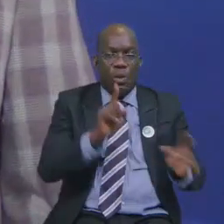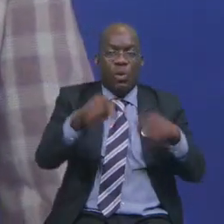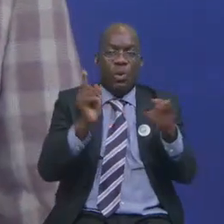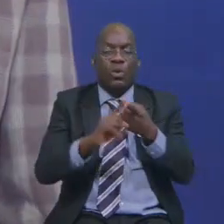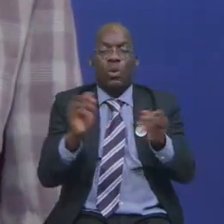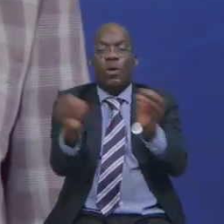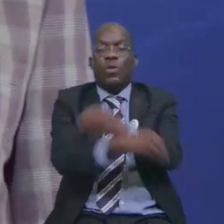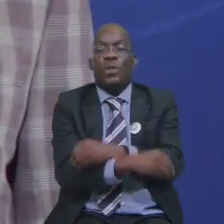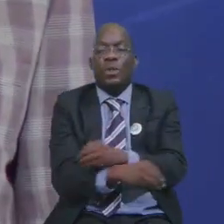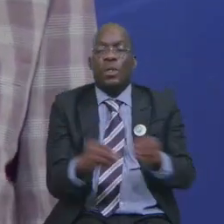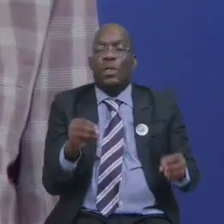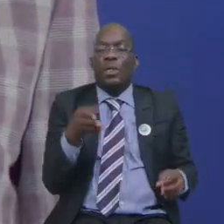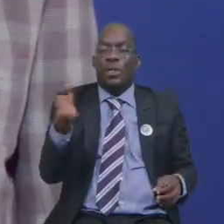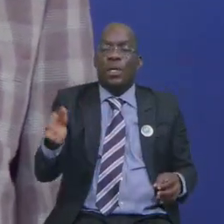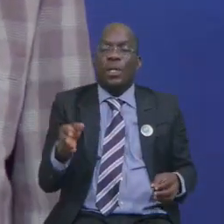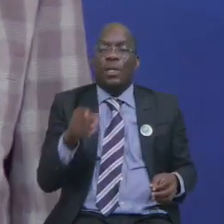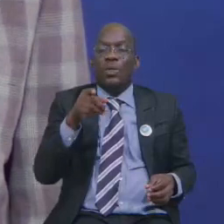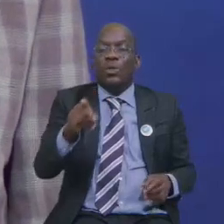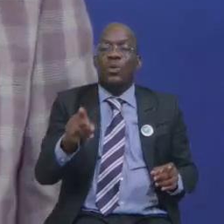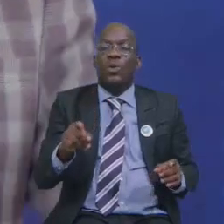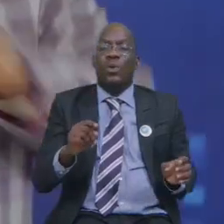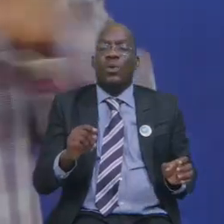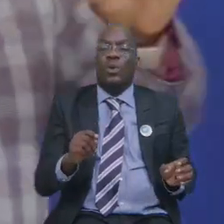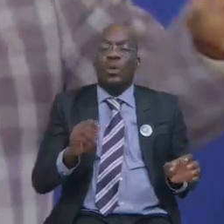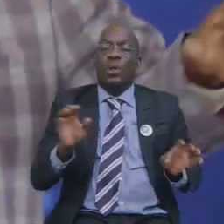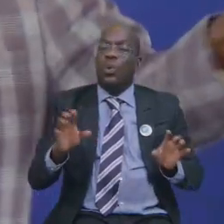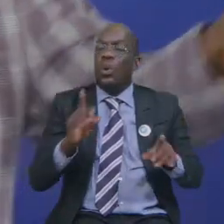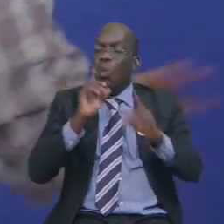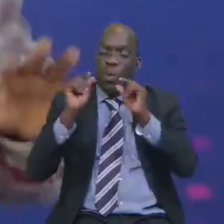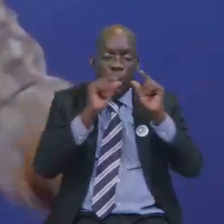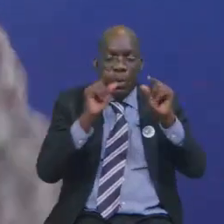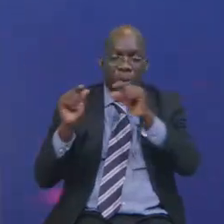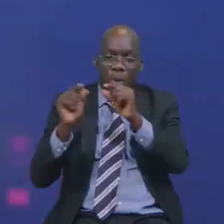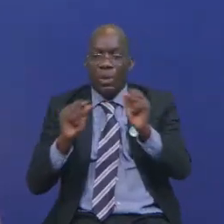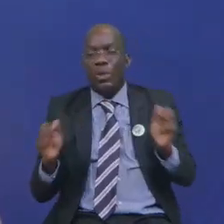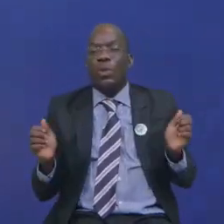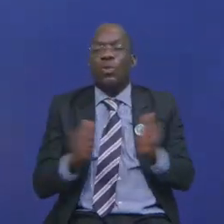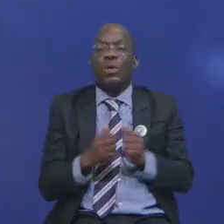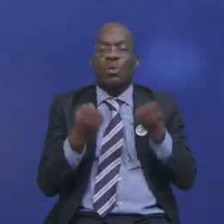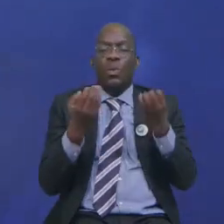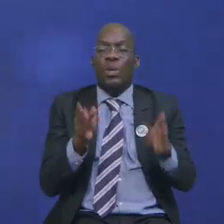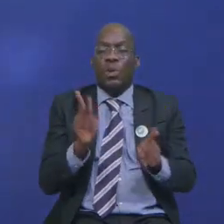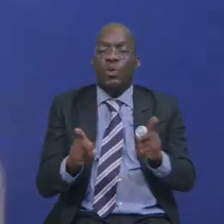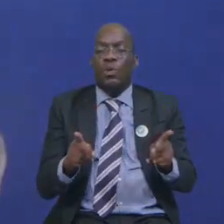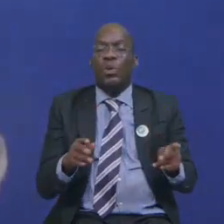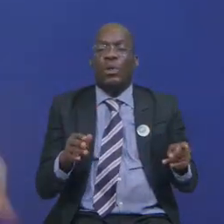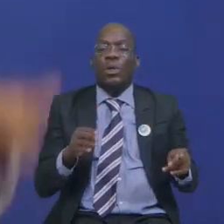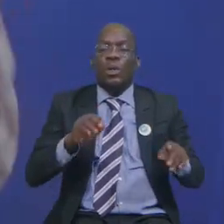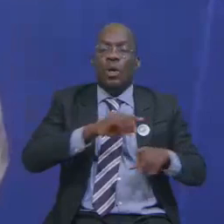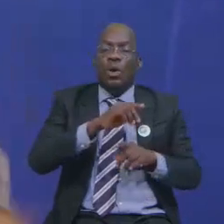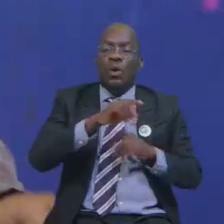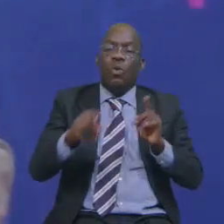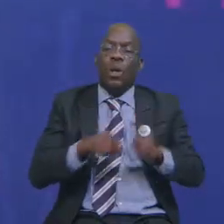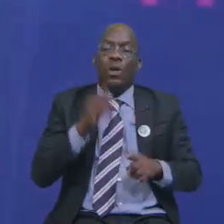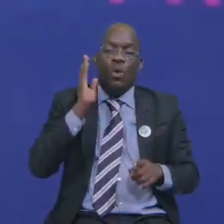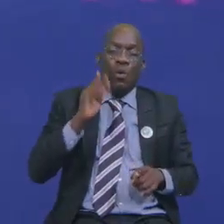there, it is, you know, the daily gossip that many people are involved in. When are you going to do the